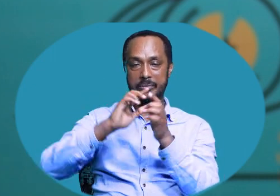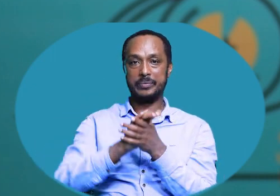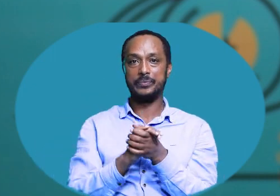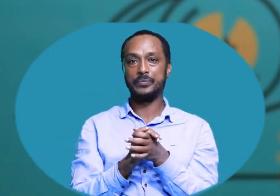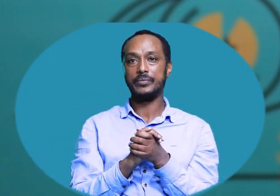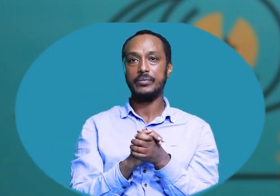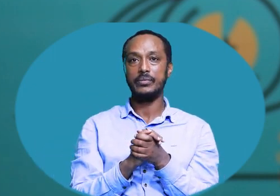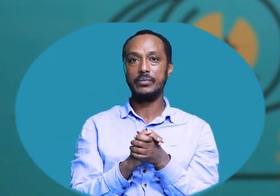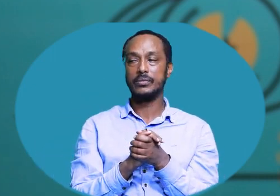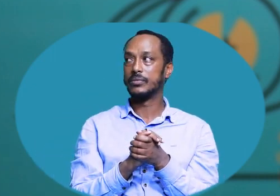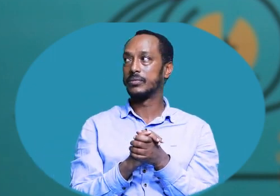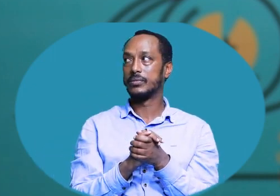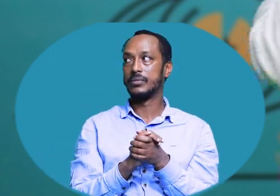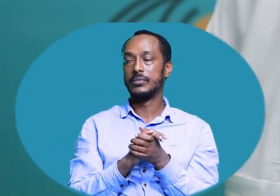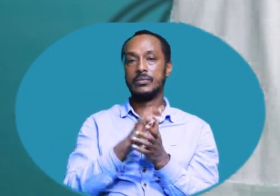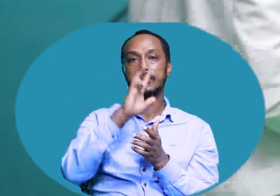CO3, 2 minus,